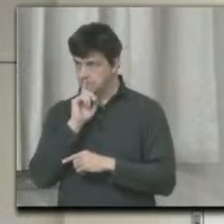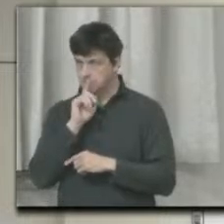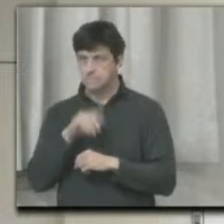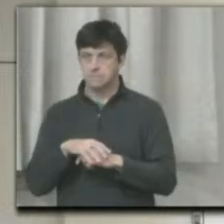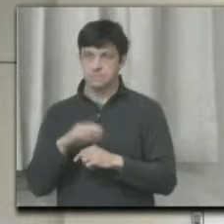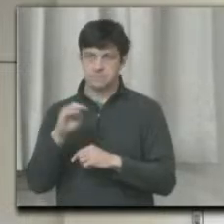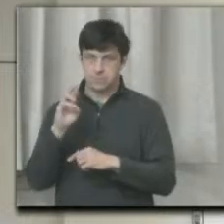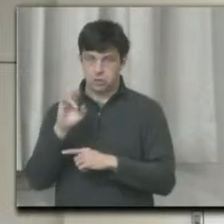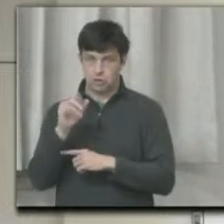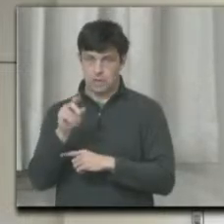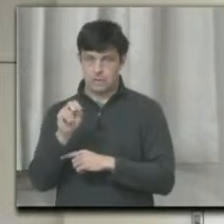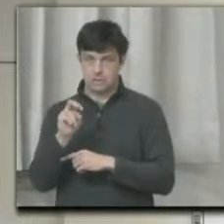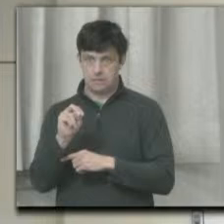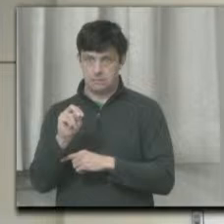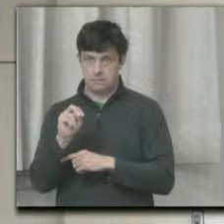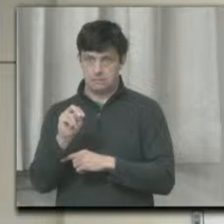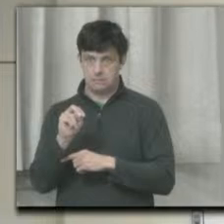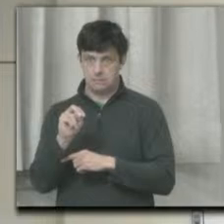Mr. Jackson?